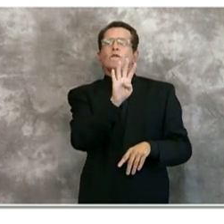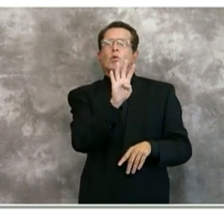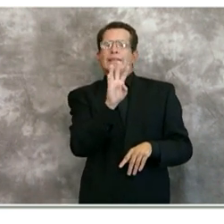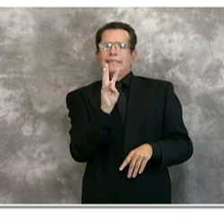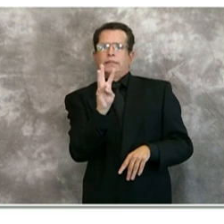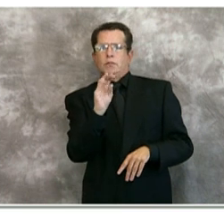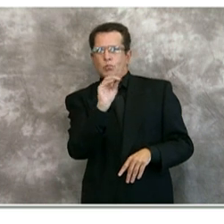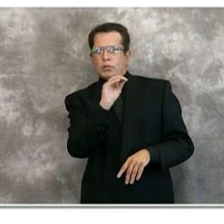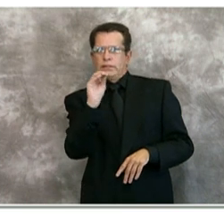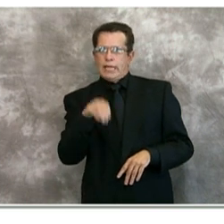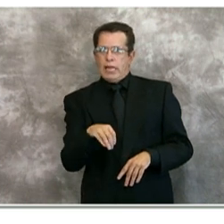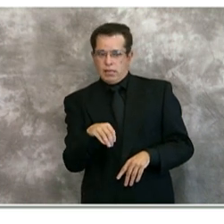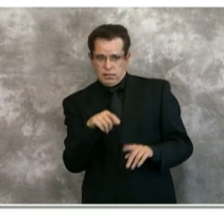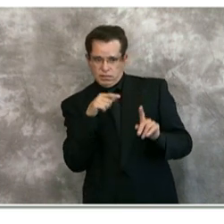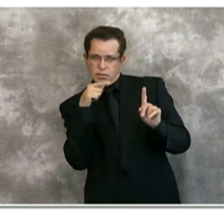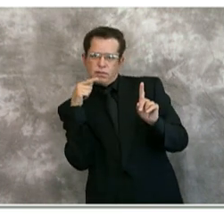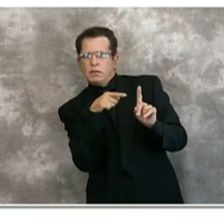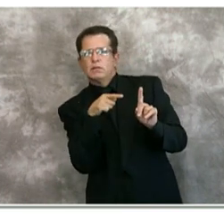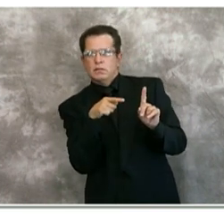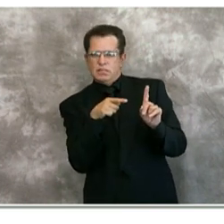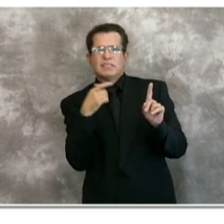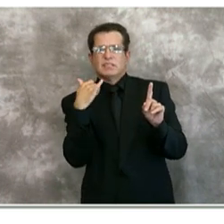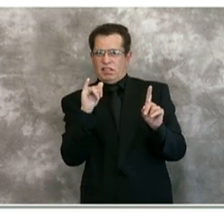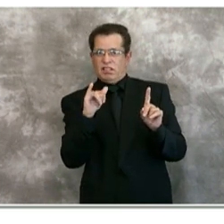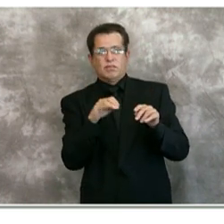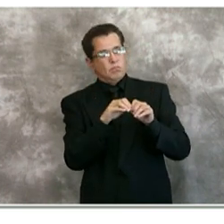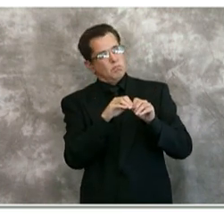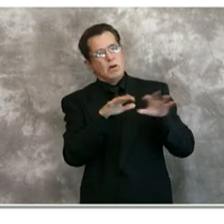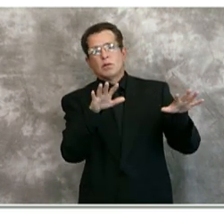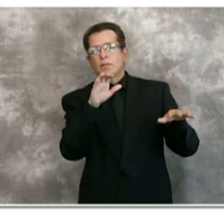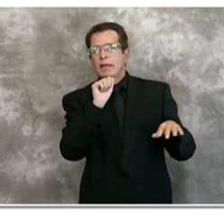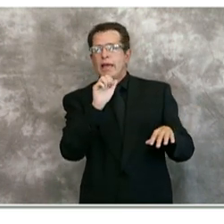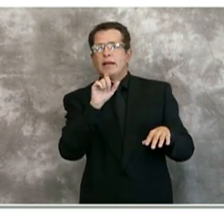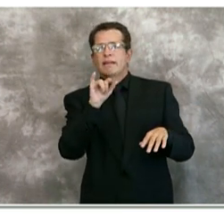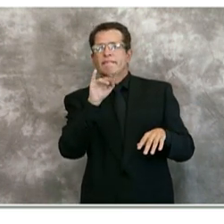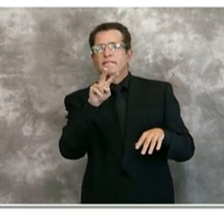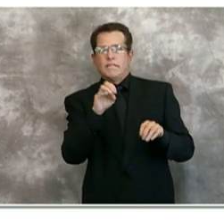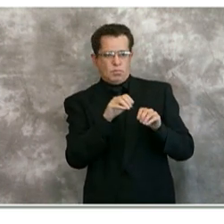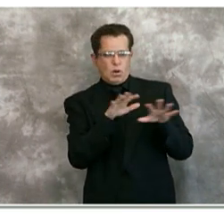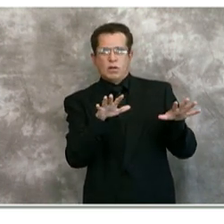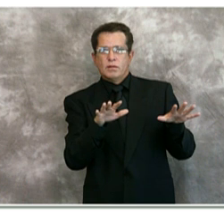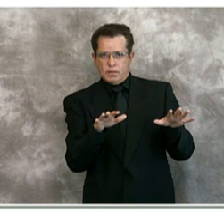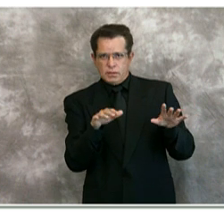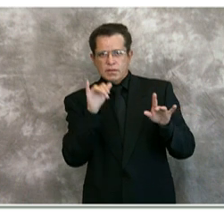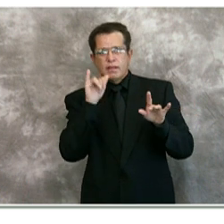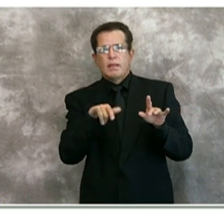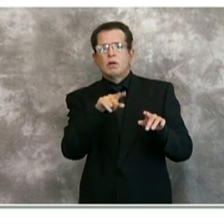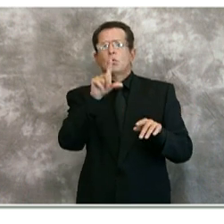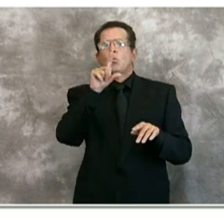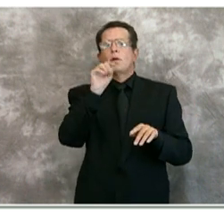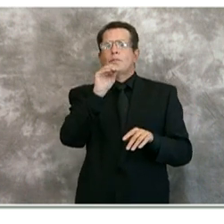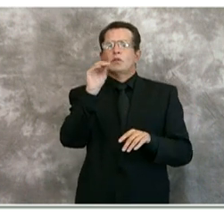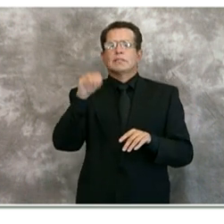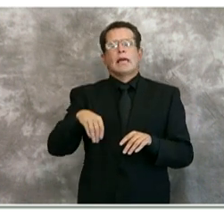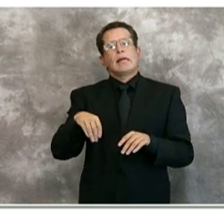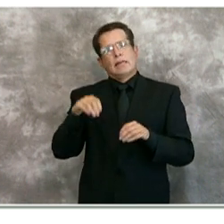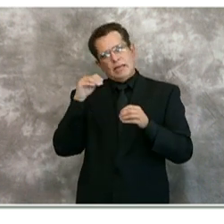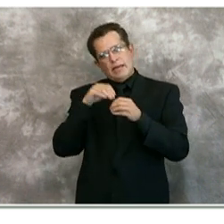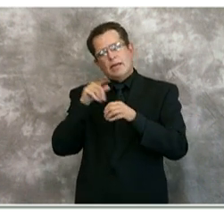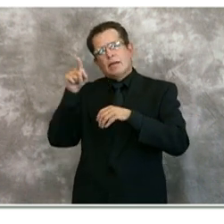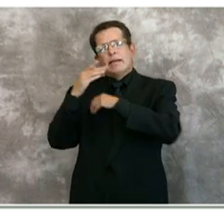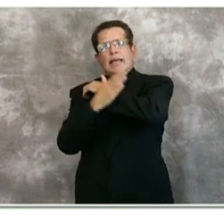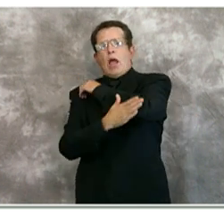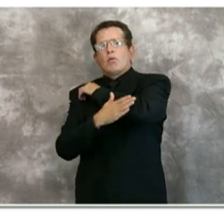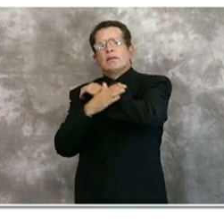of the 257 outbreaks that are active. Of these, 22 or 20% are in our